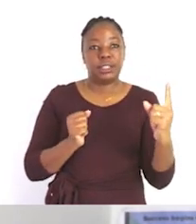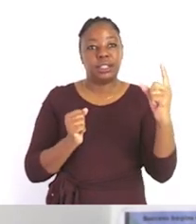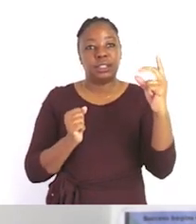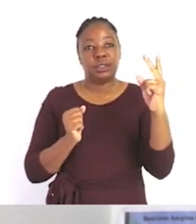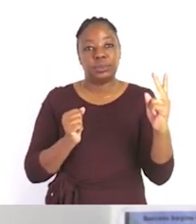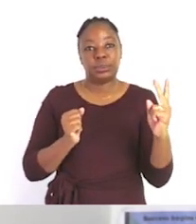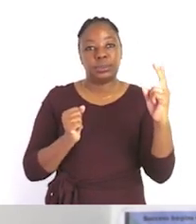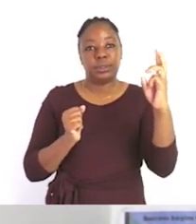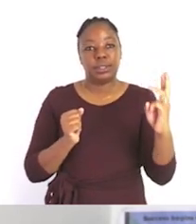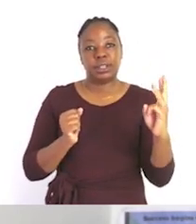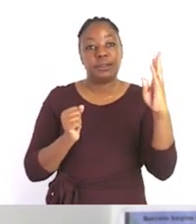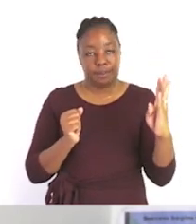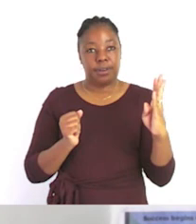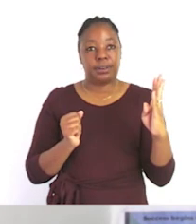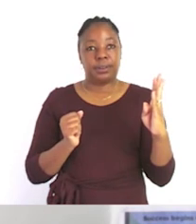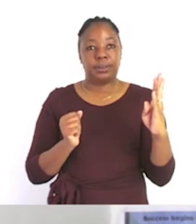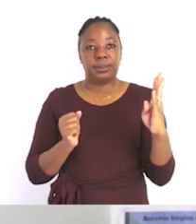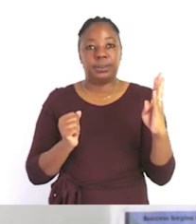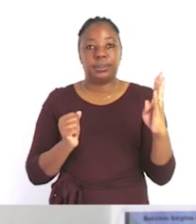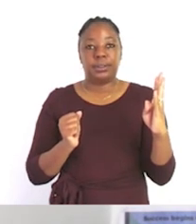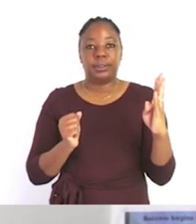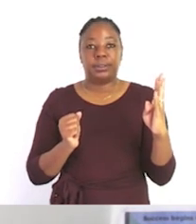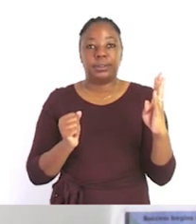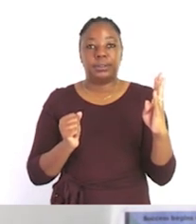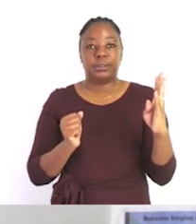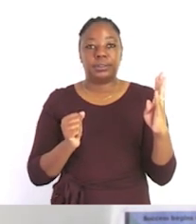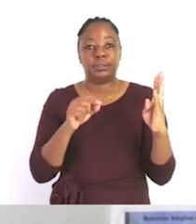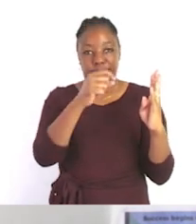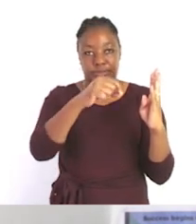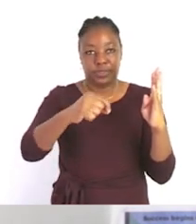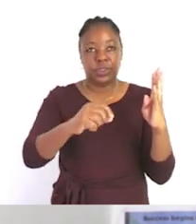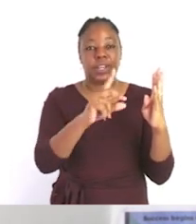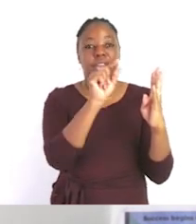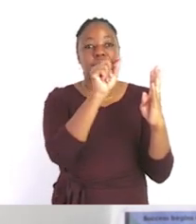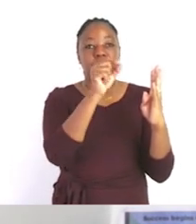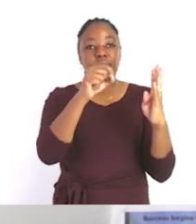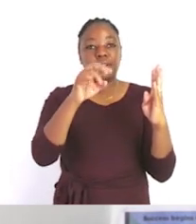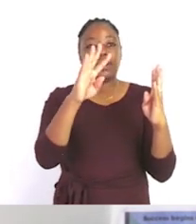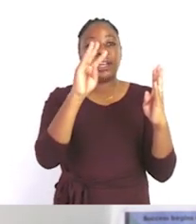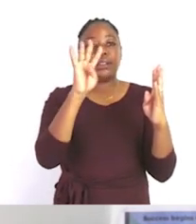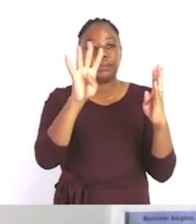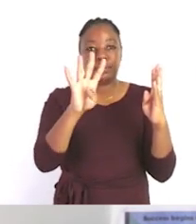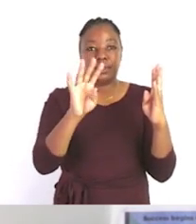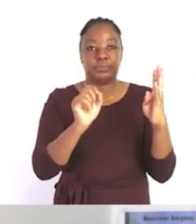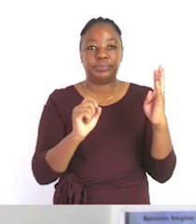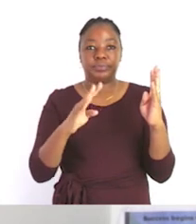1, 2, 3, 4. So we write the number 4. Let's count